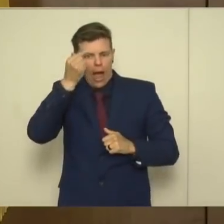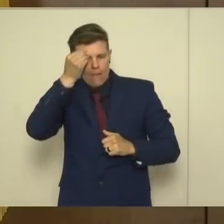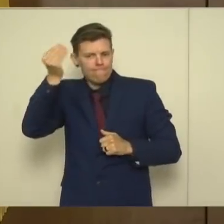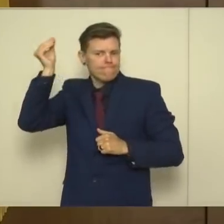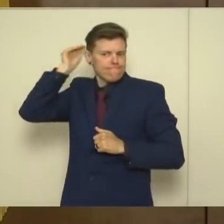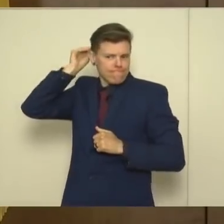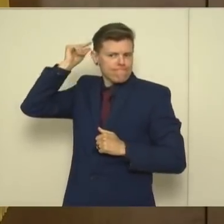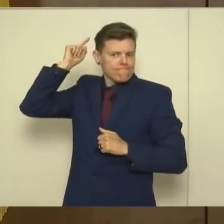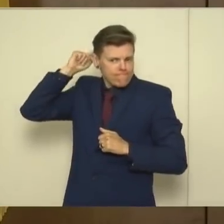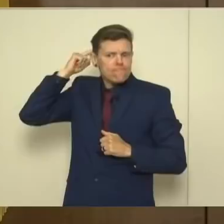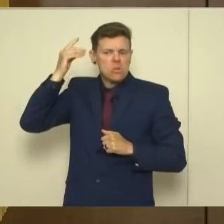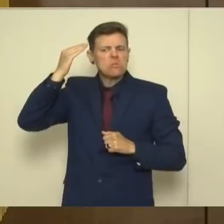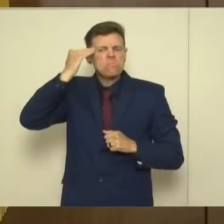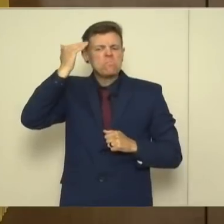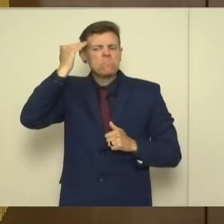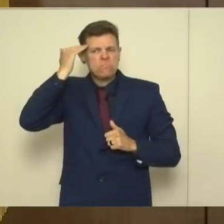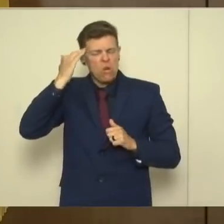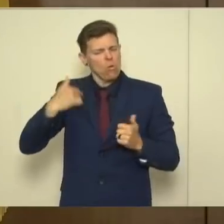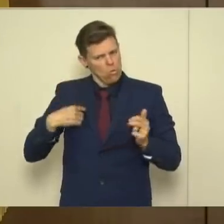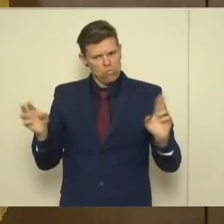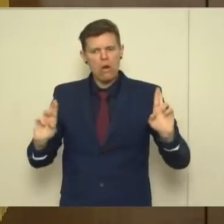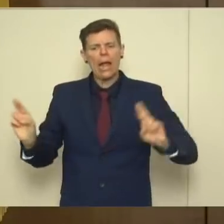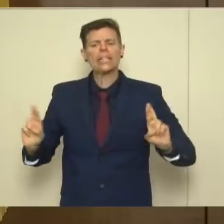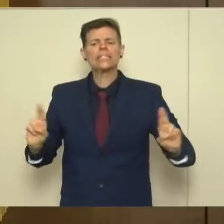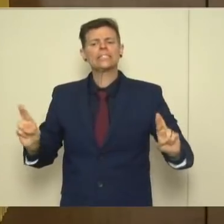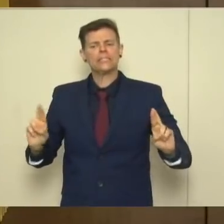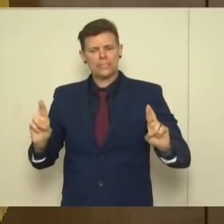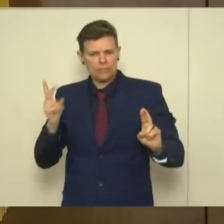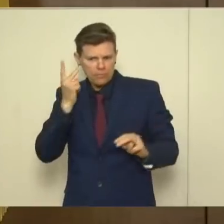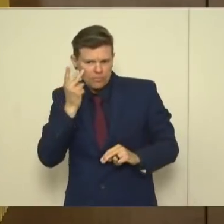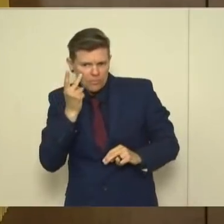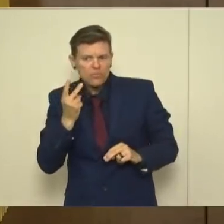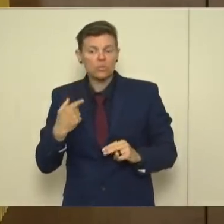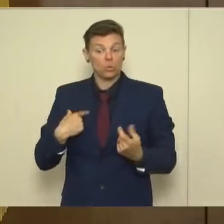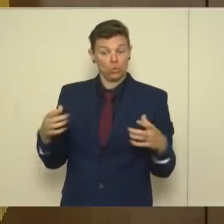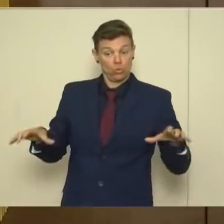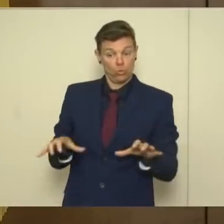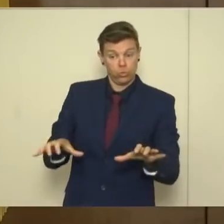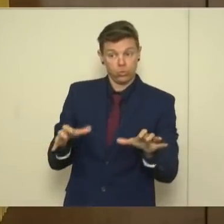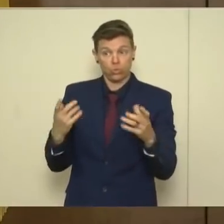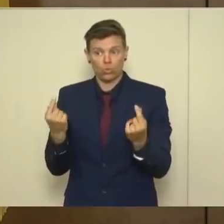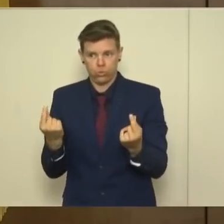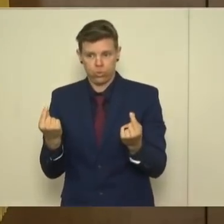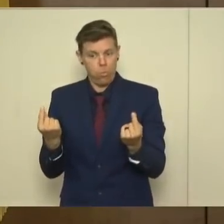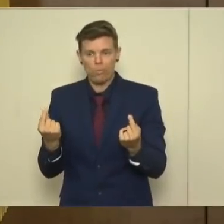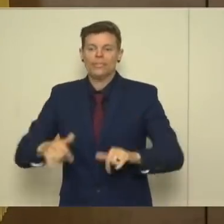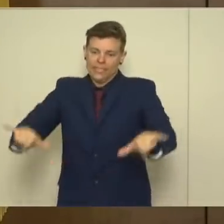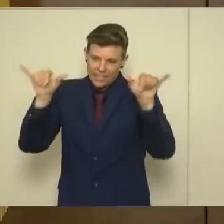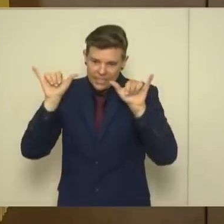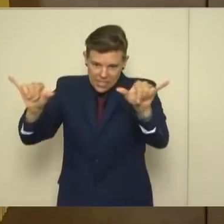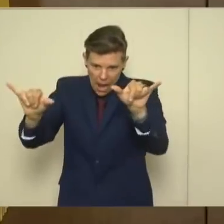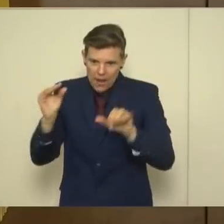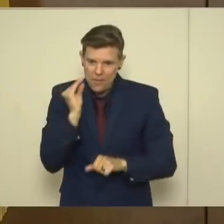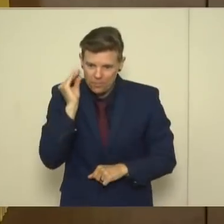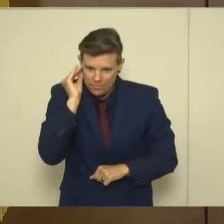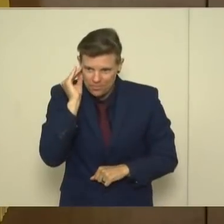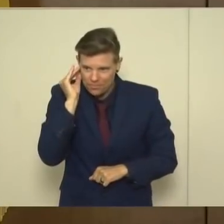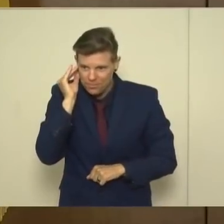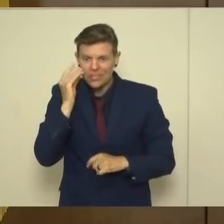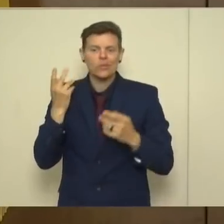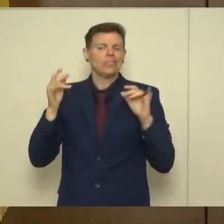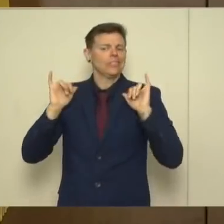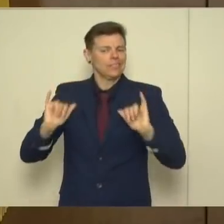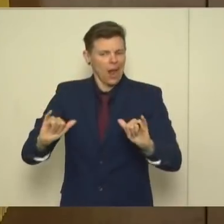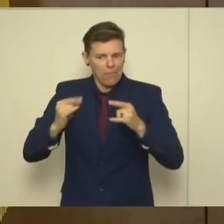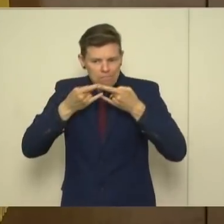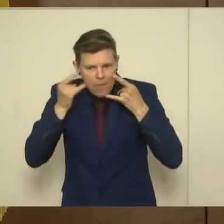occur. So how do we do it? The more we stay home, we socially distance, we wear masks, we wash our hands, we